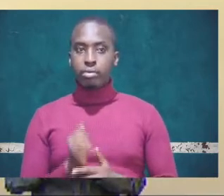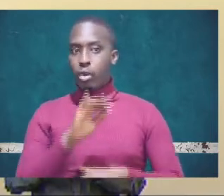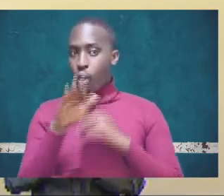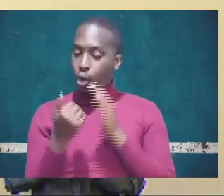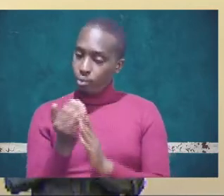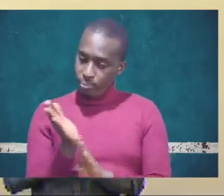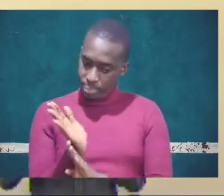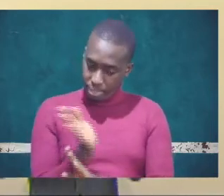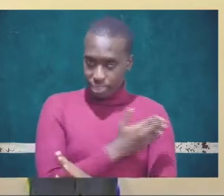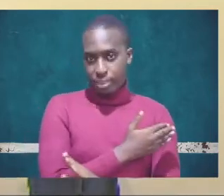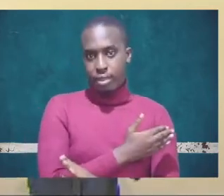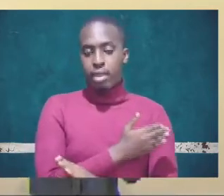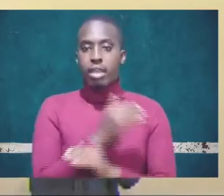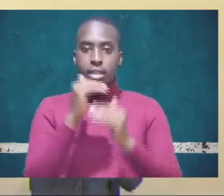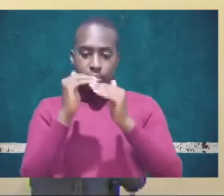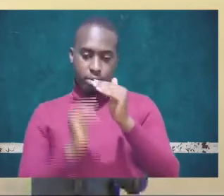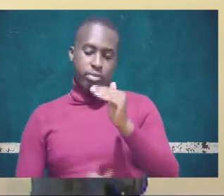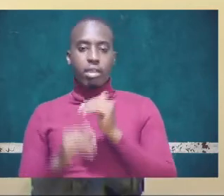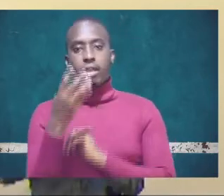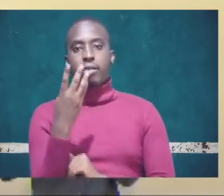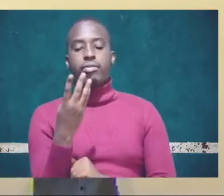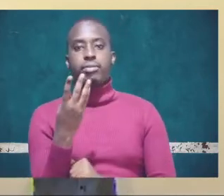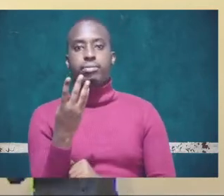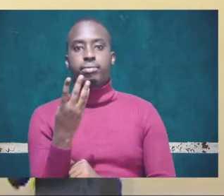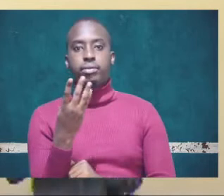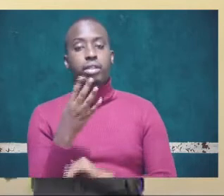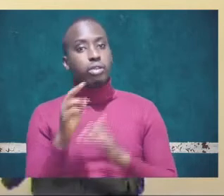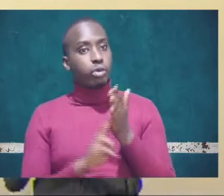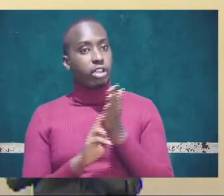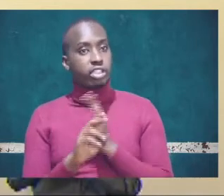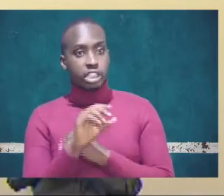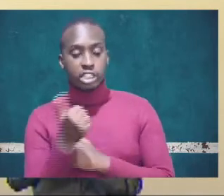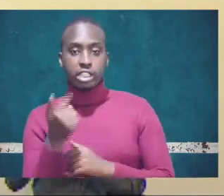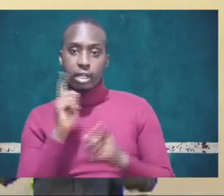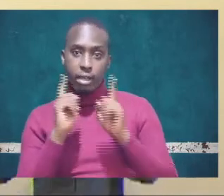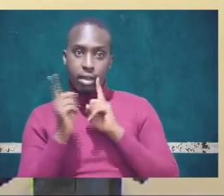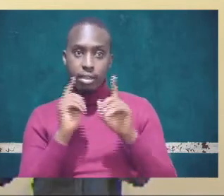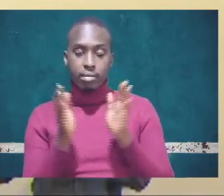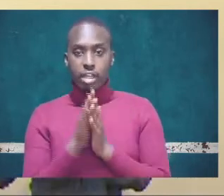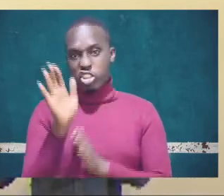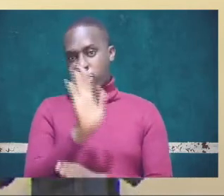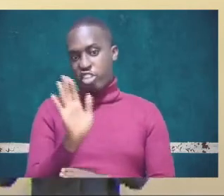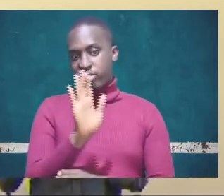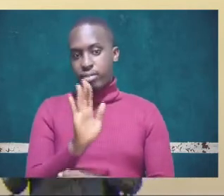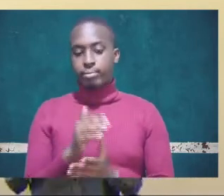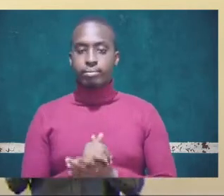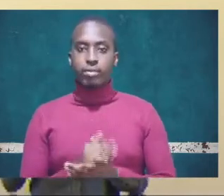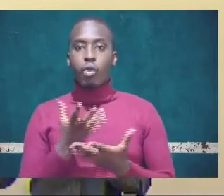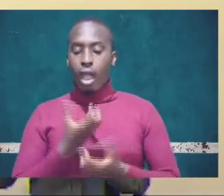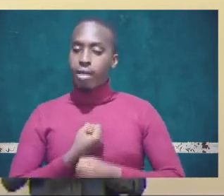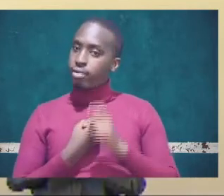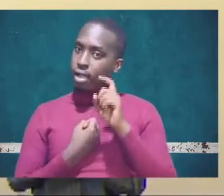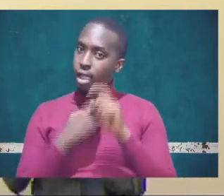these values, they are less than 4. Let's use another color, like green color. Here we have